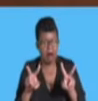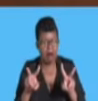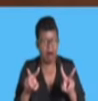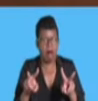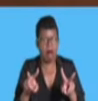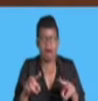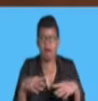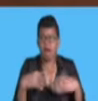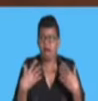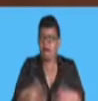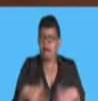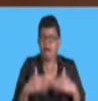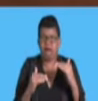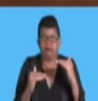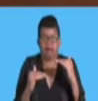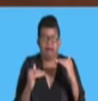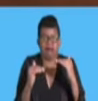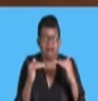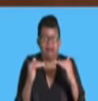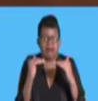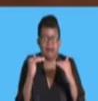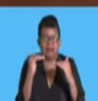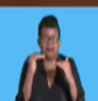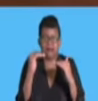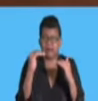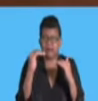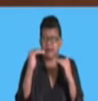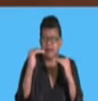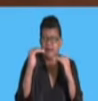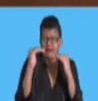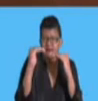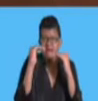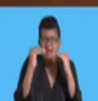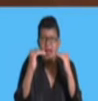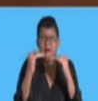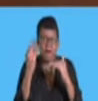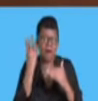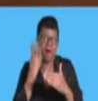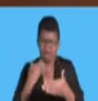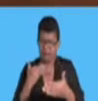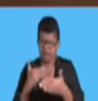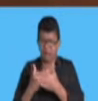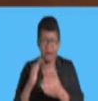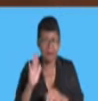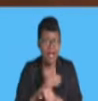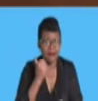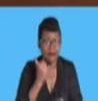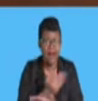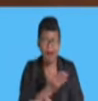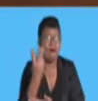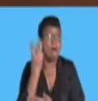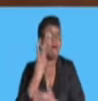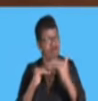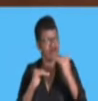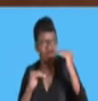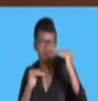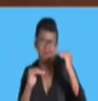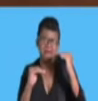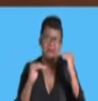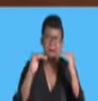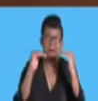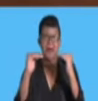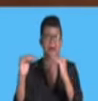that we have made thus far in ensuring the effective participation of women in all aspects of